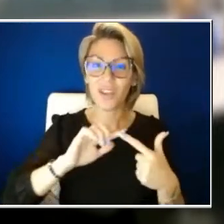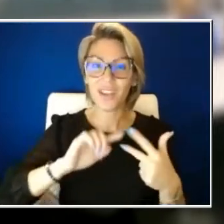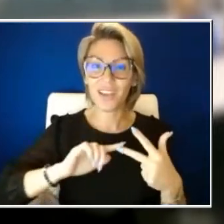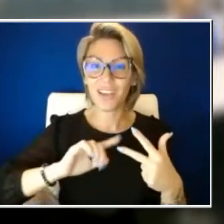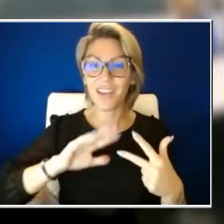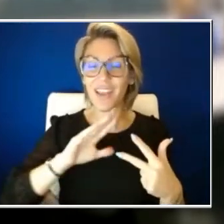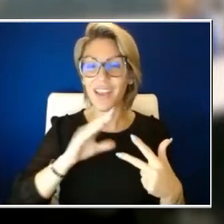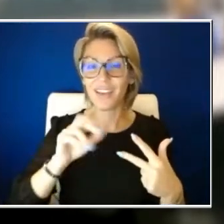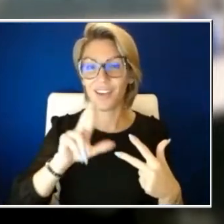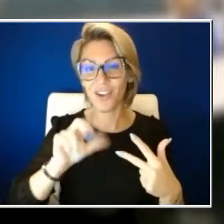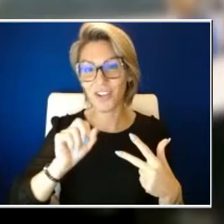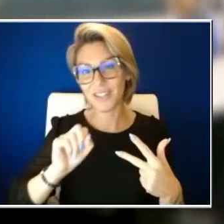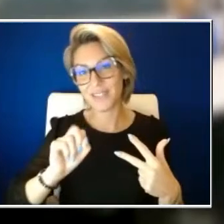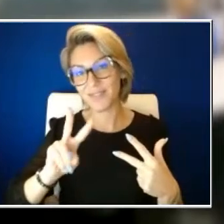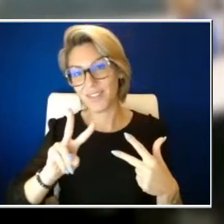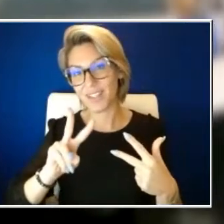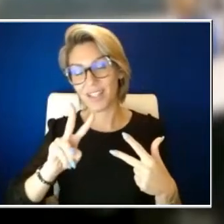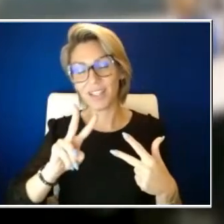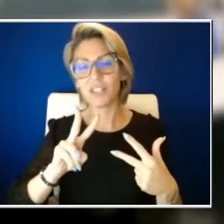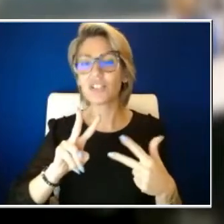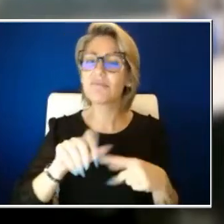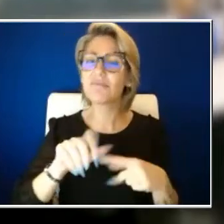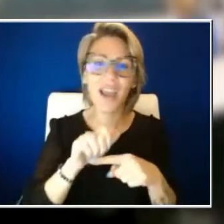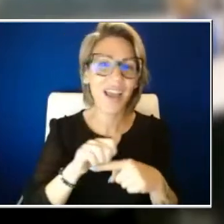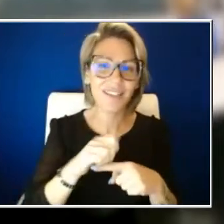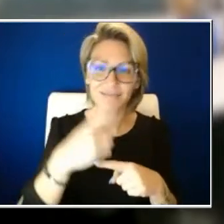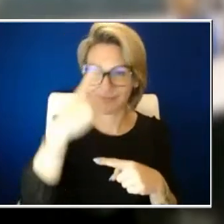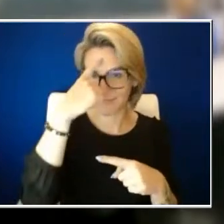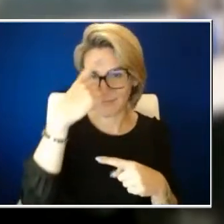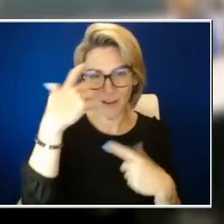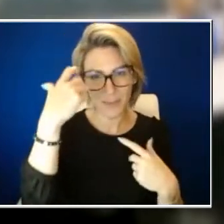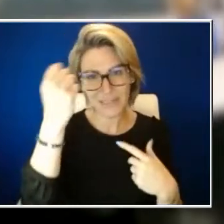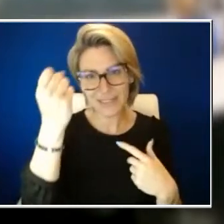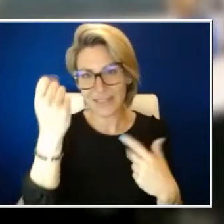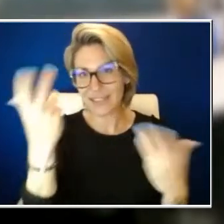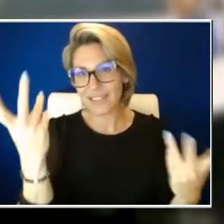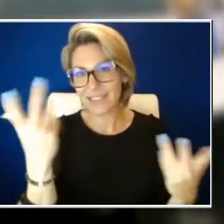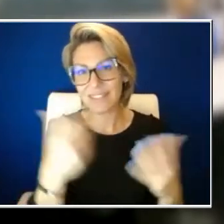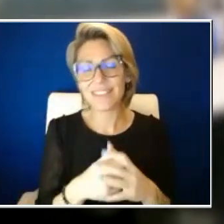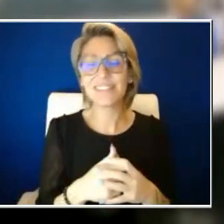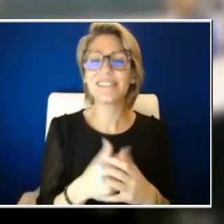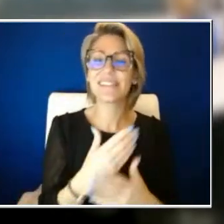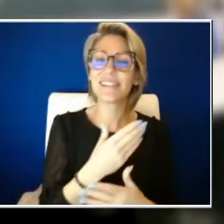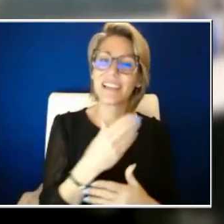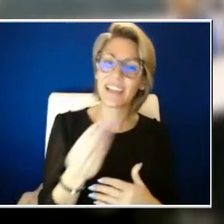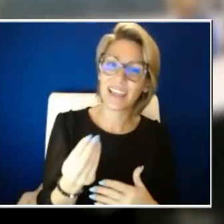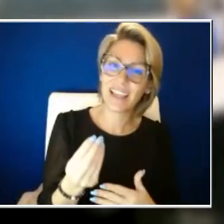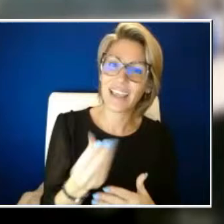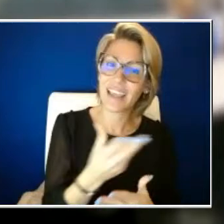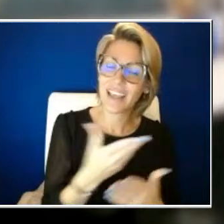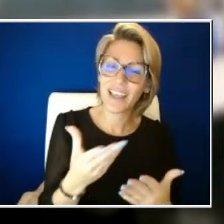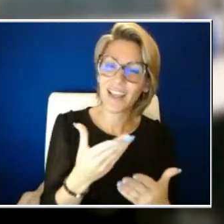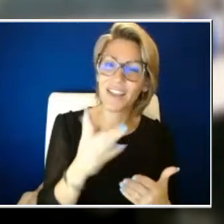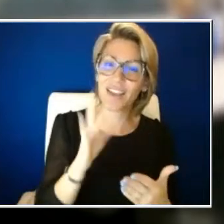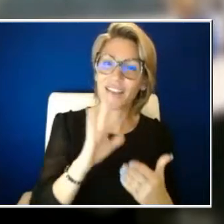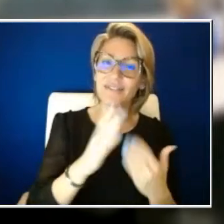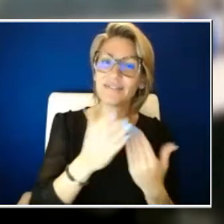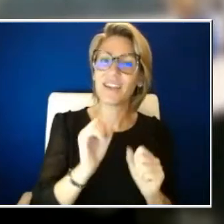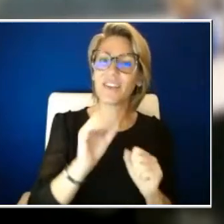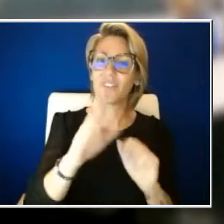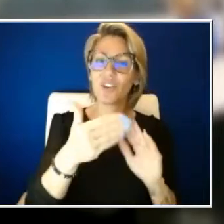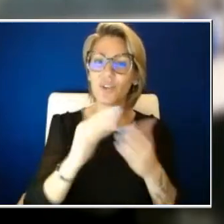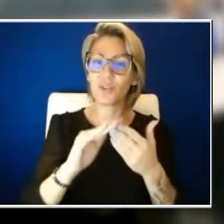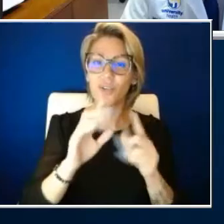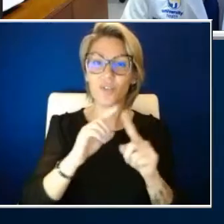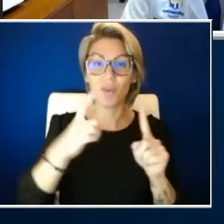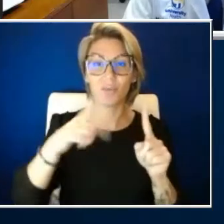just practice common sense protective measures to save yourself, your family, and your communities from these dreadful